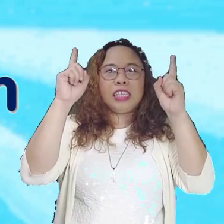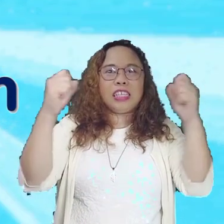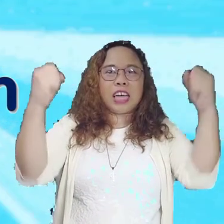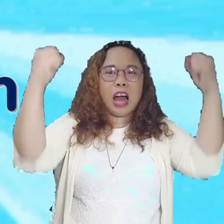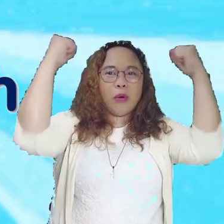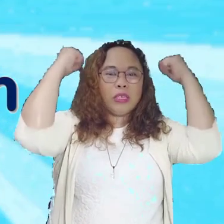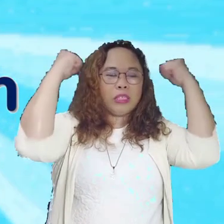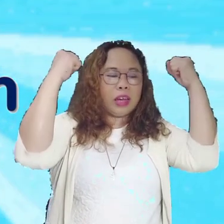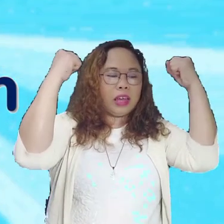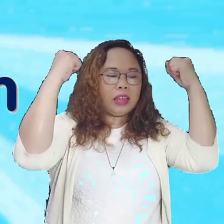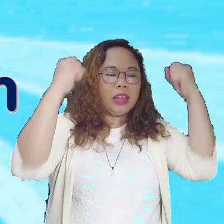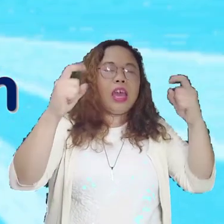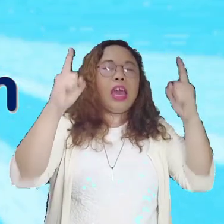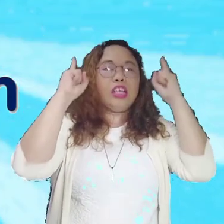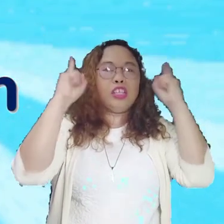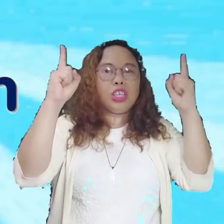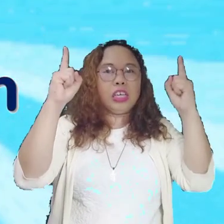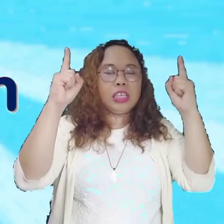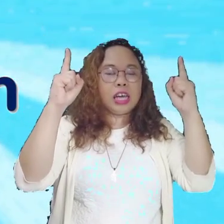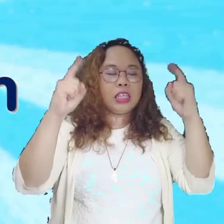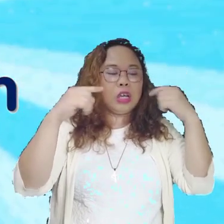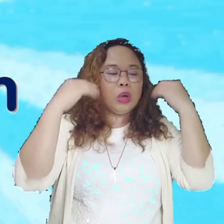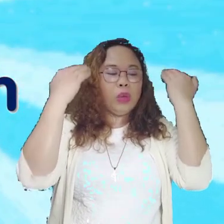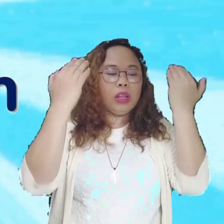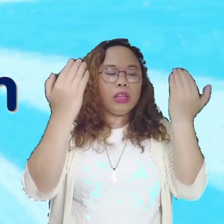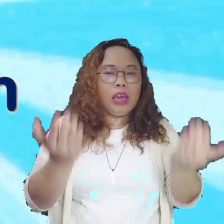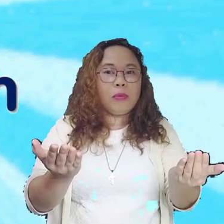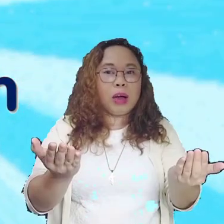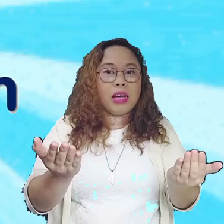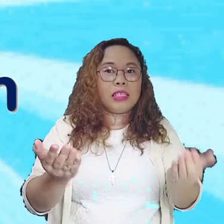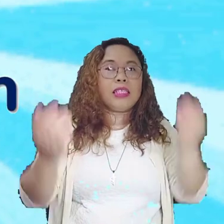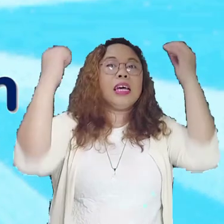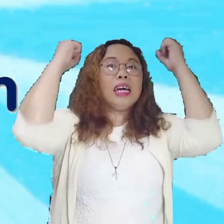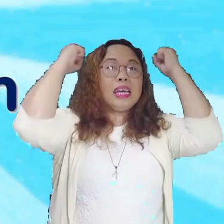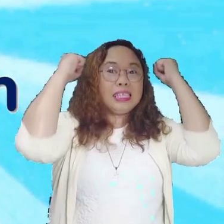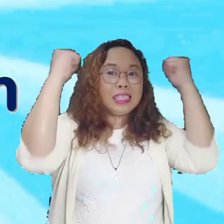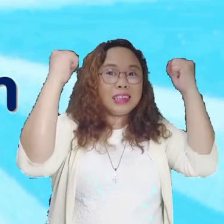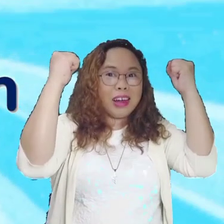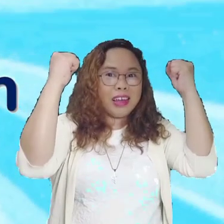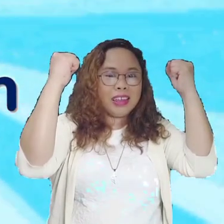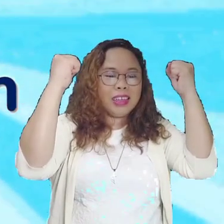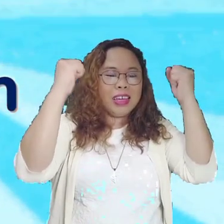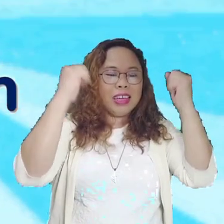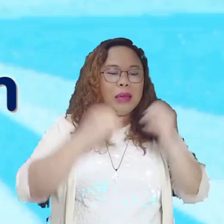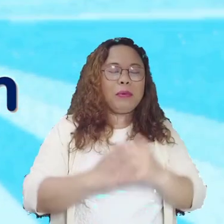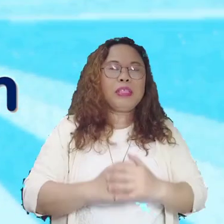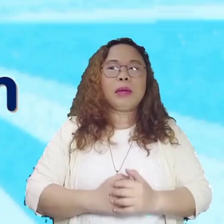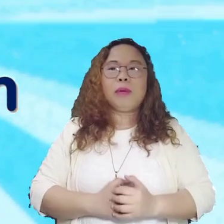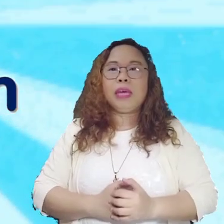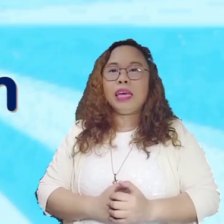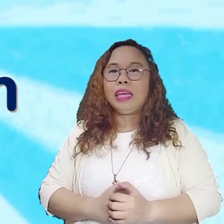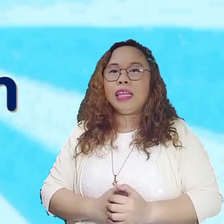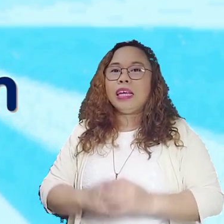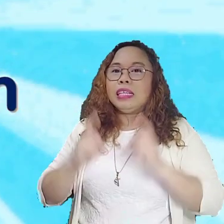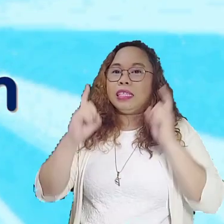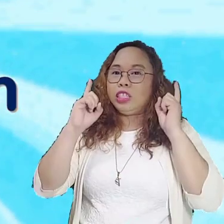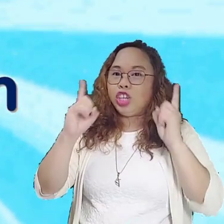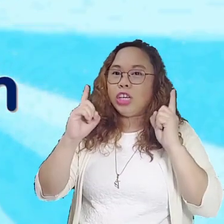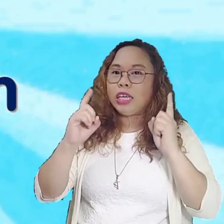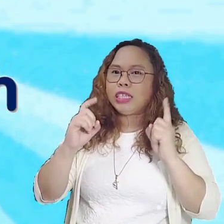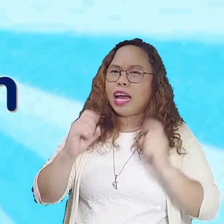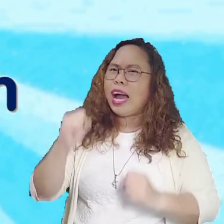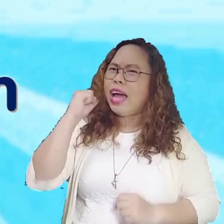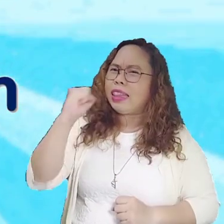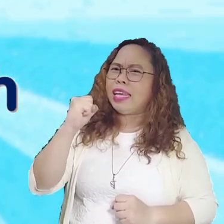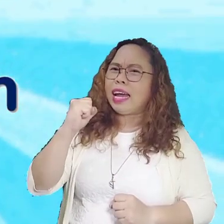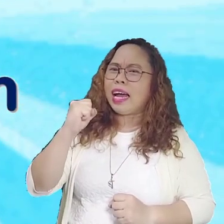jesus is our strength and jesus will give us strength epic sabihin is